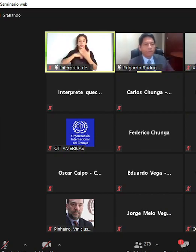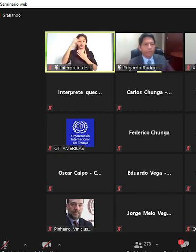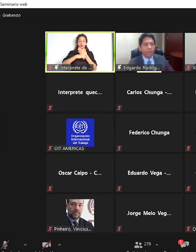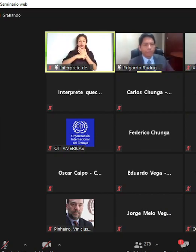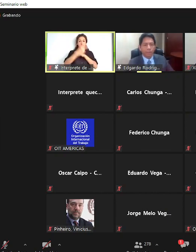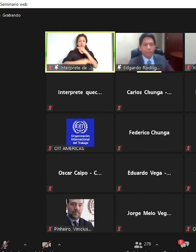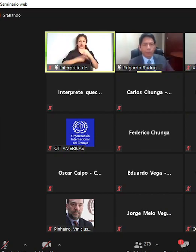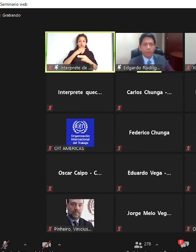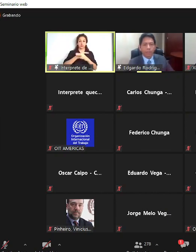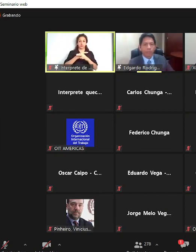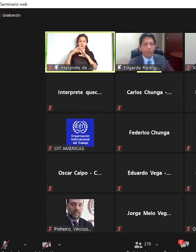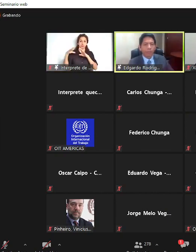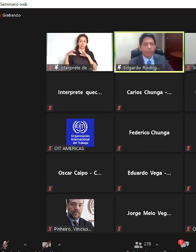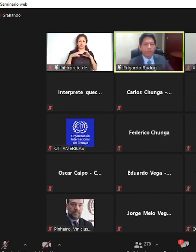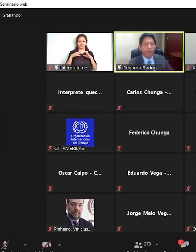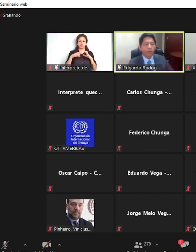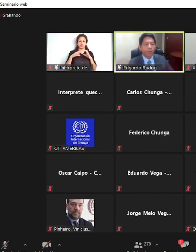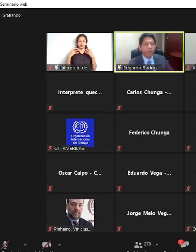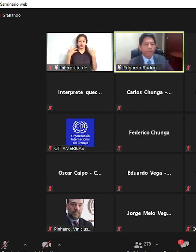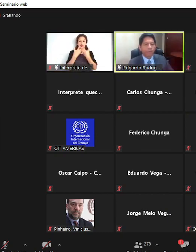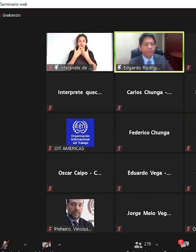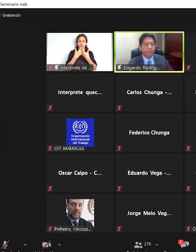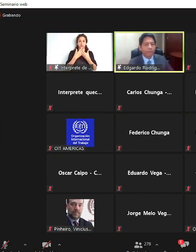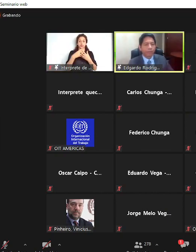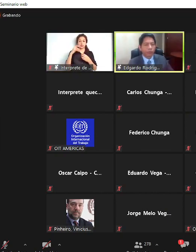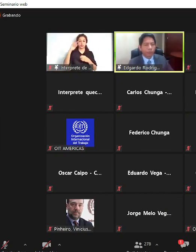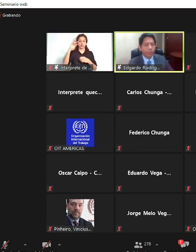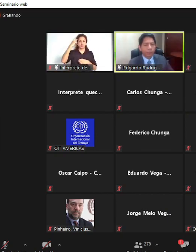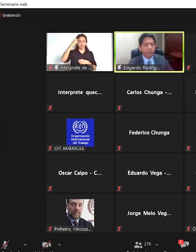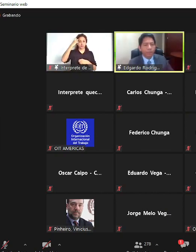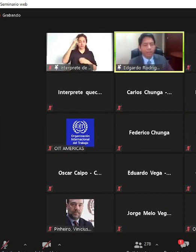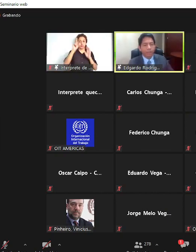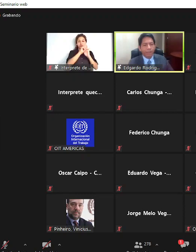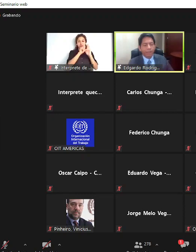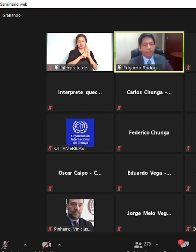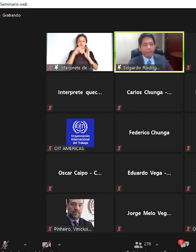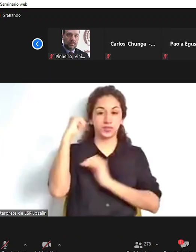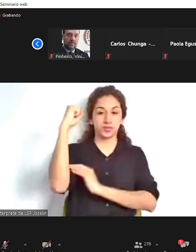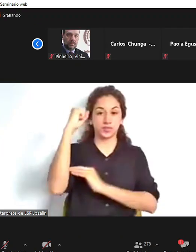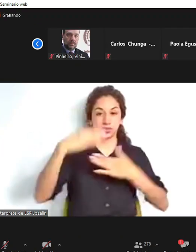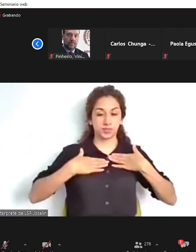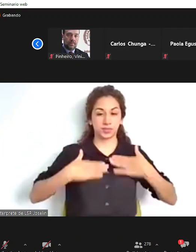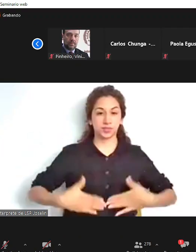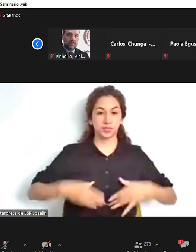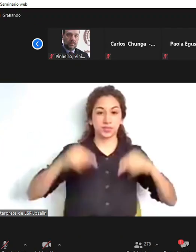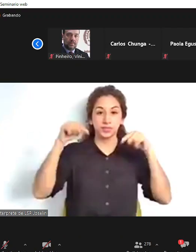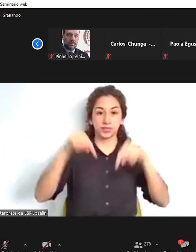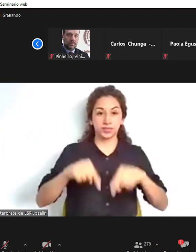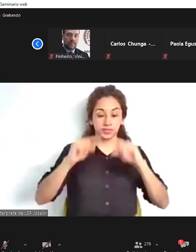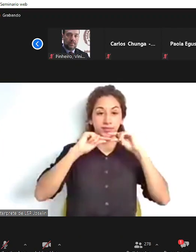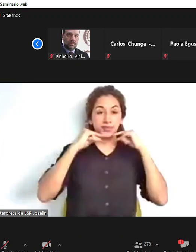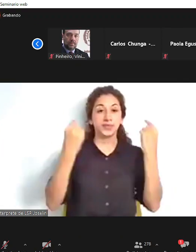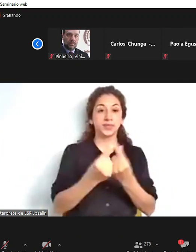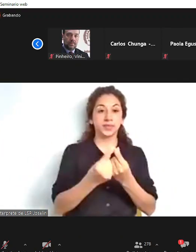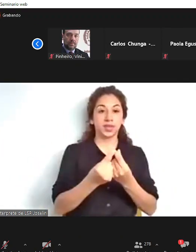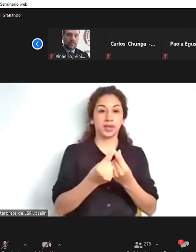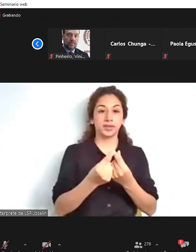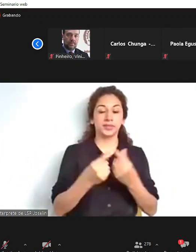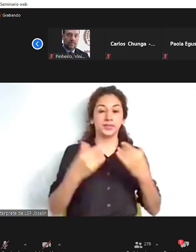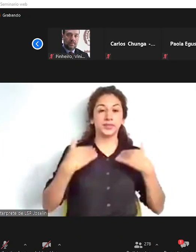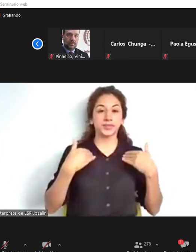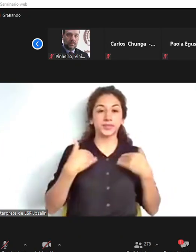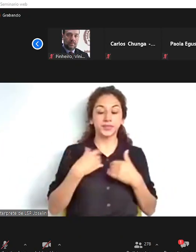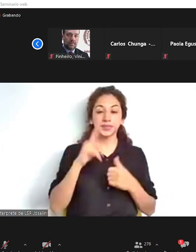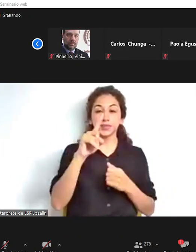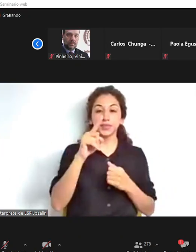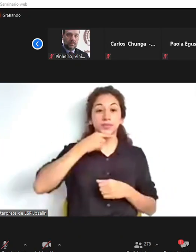with national action plans and go here in some public policies on business and human rights in this panel we